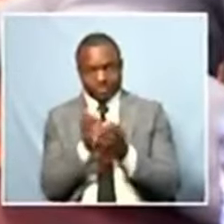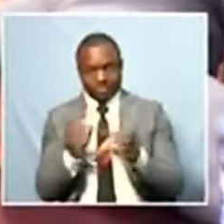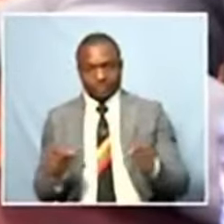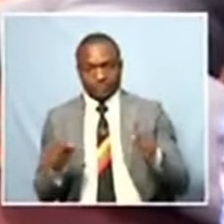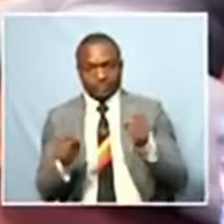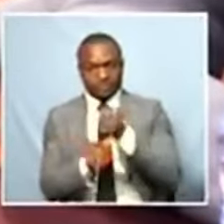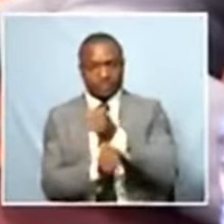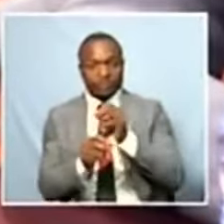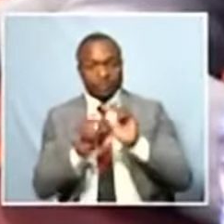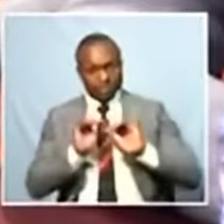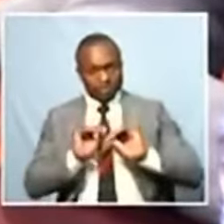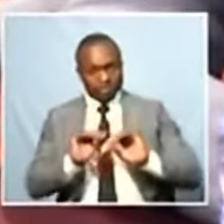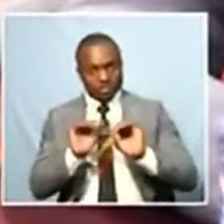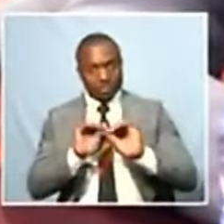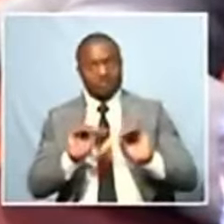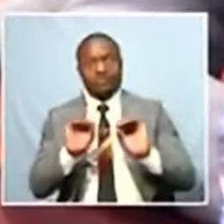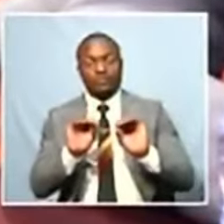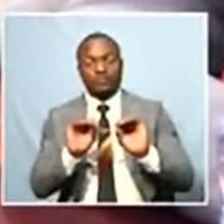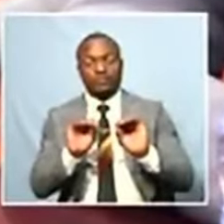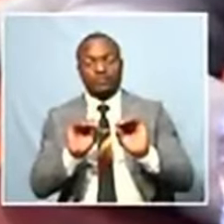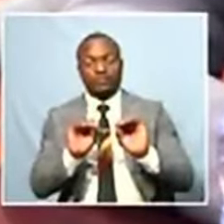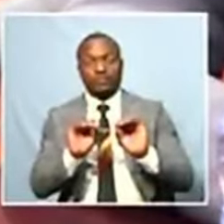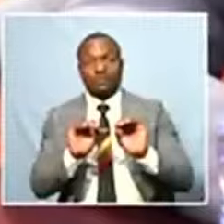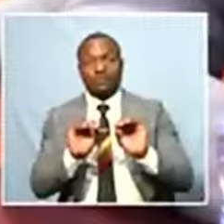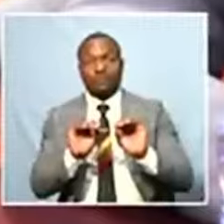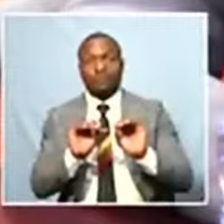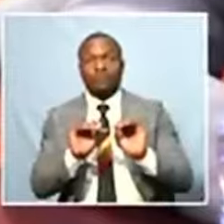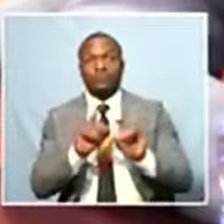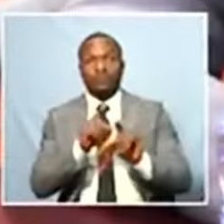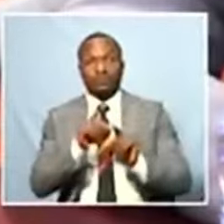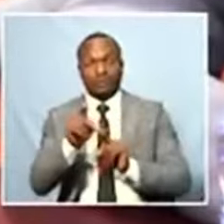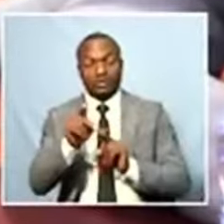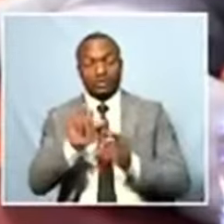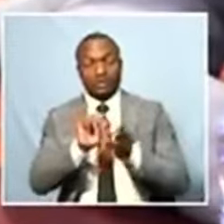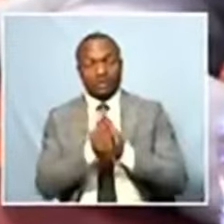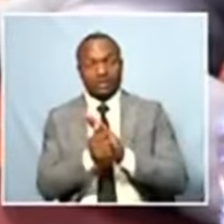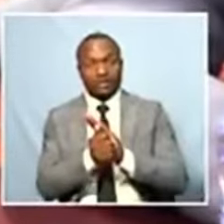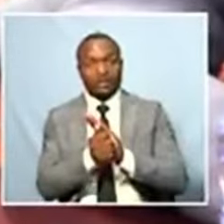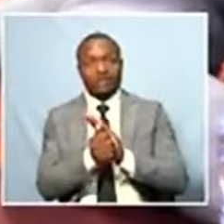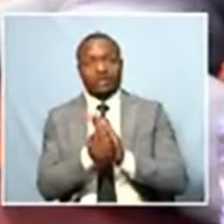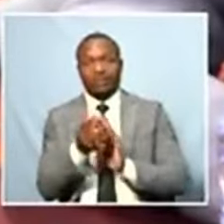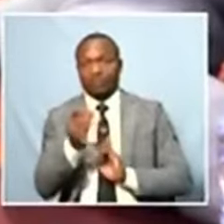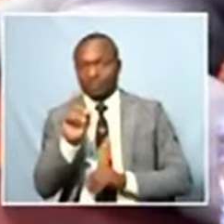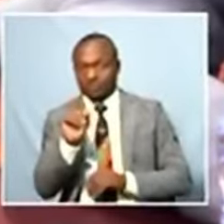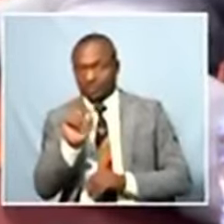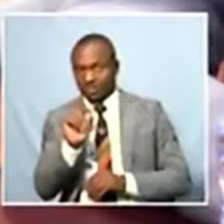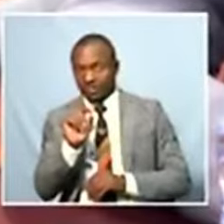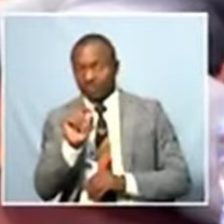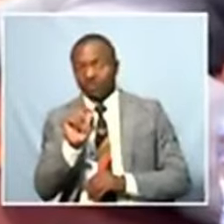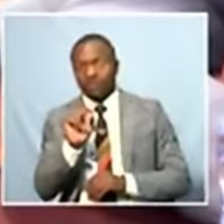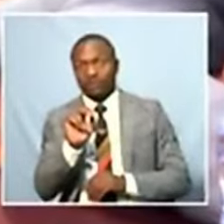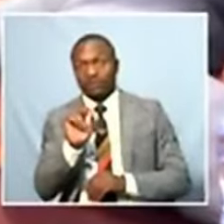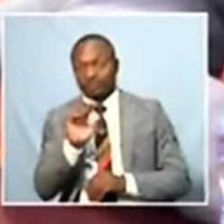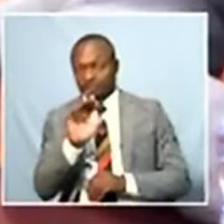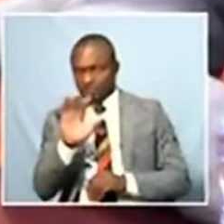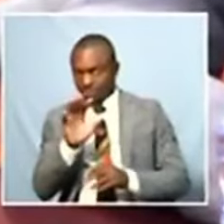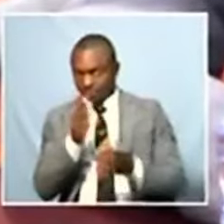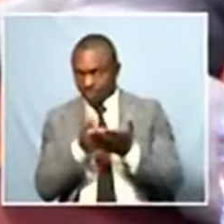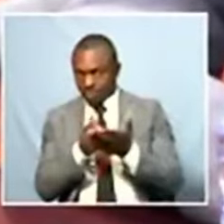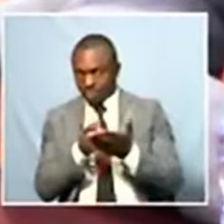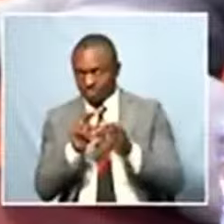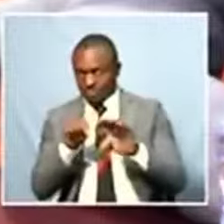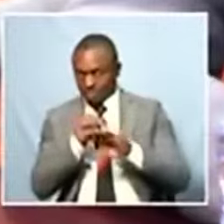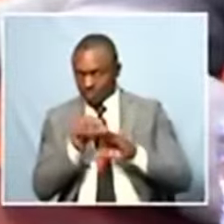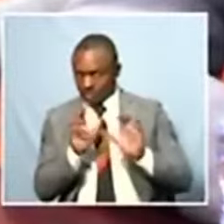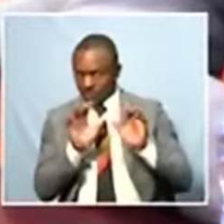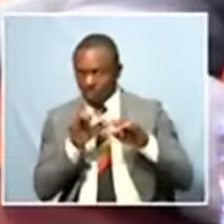replacement of the Teaching Profession Act number 5 of 2013. The proposal responds to a request from the National Assembly